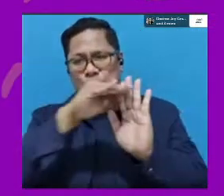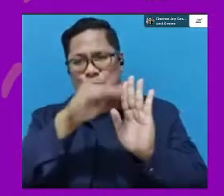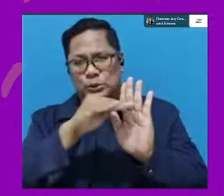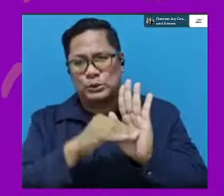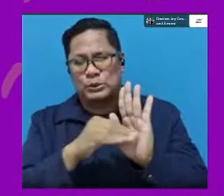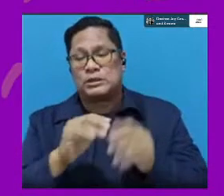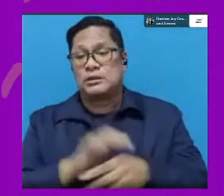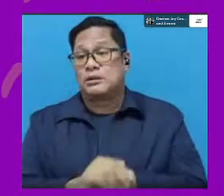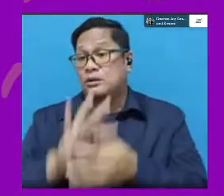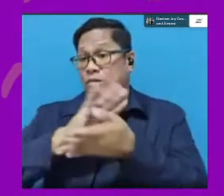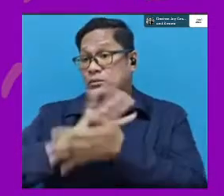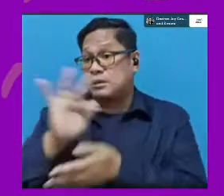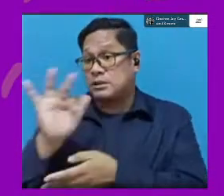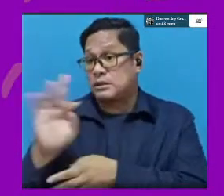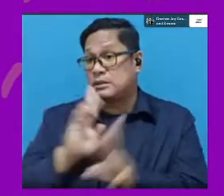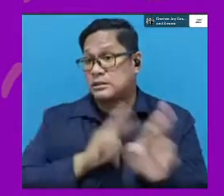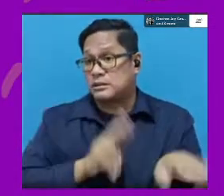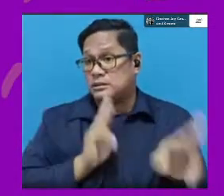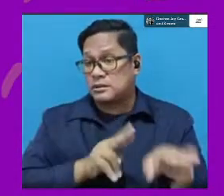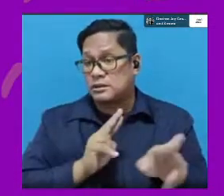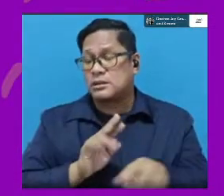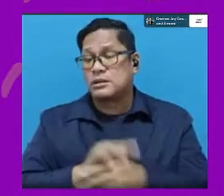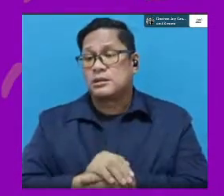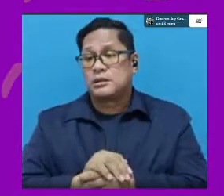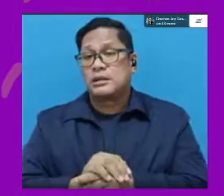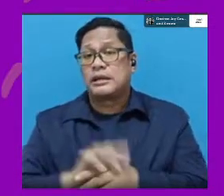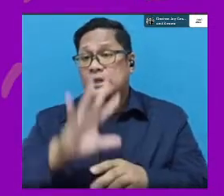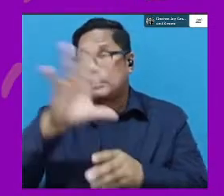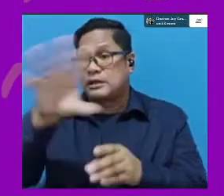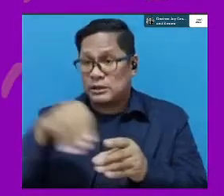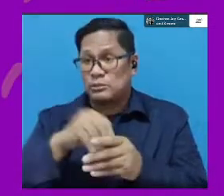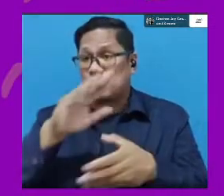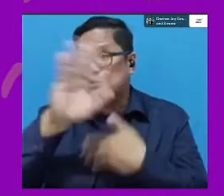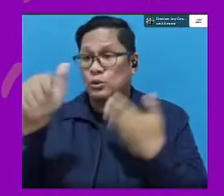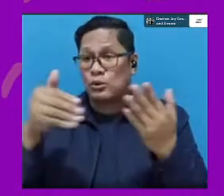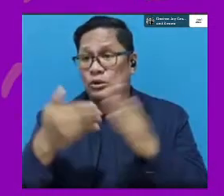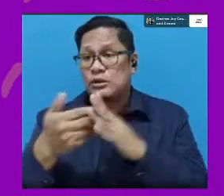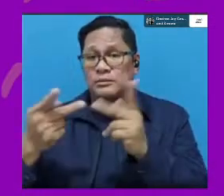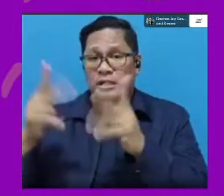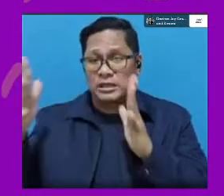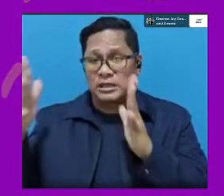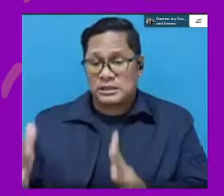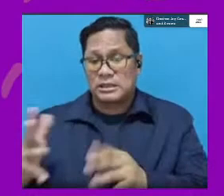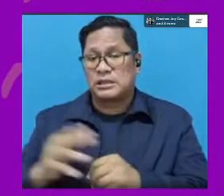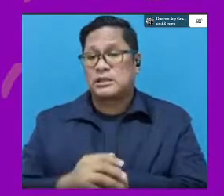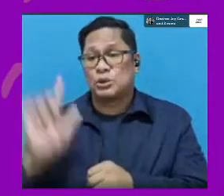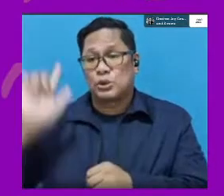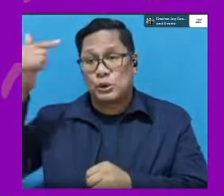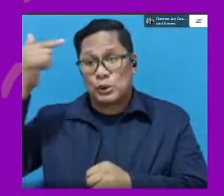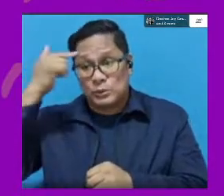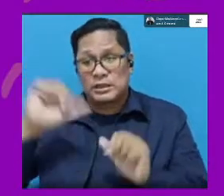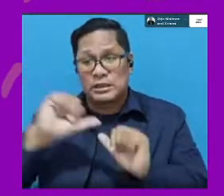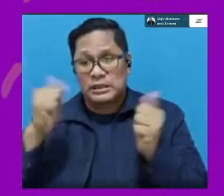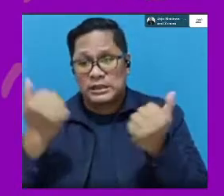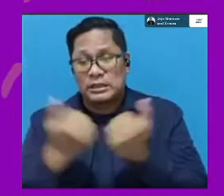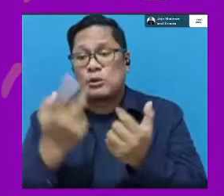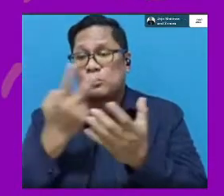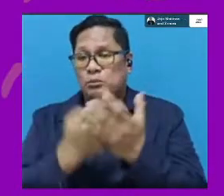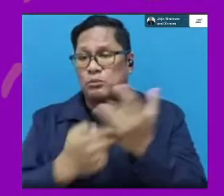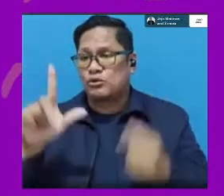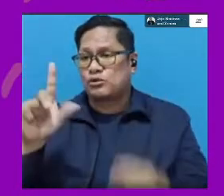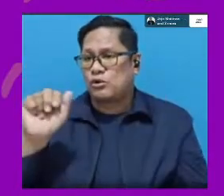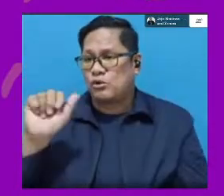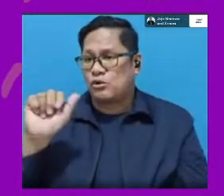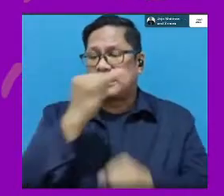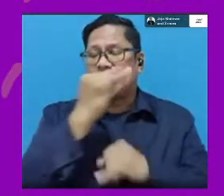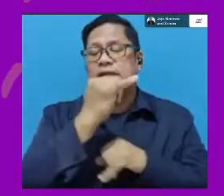COVID-19 responses also, we all involved all the stakeholders, government agencies, both local and national